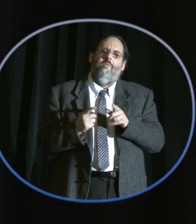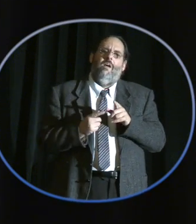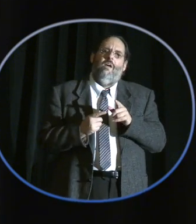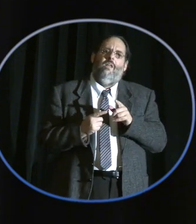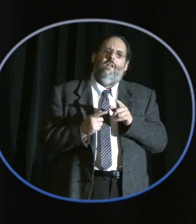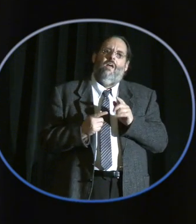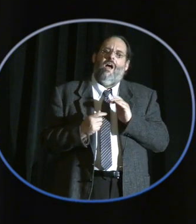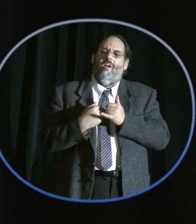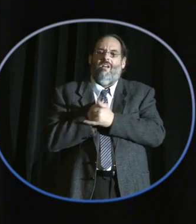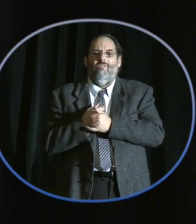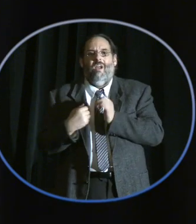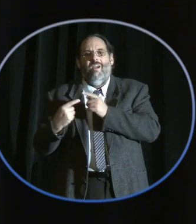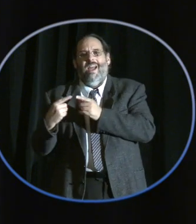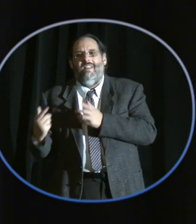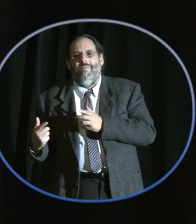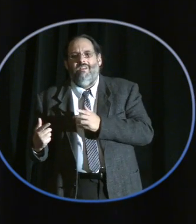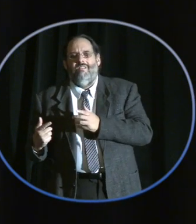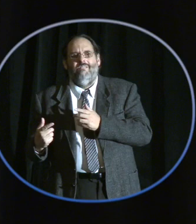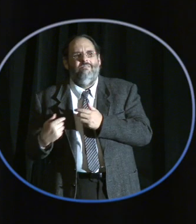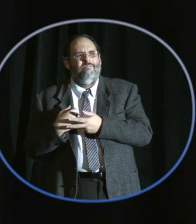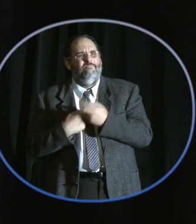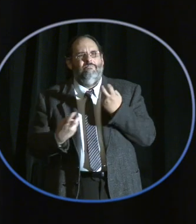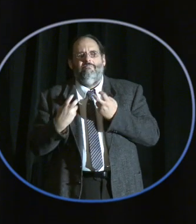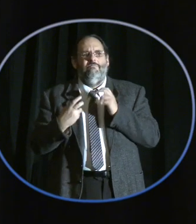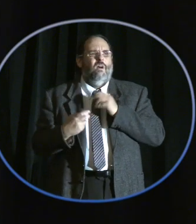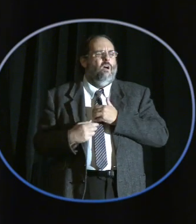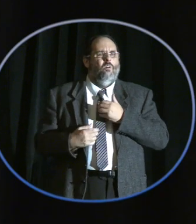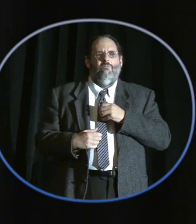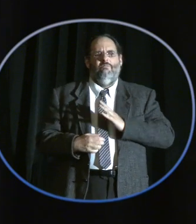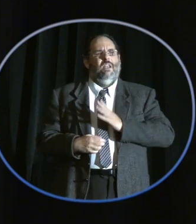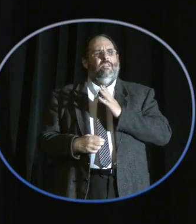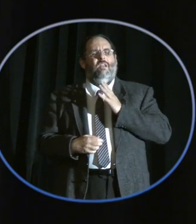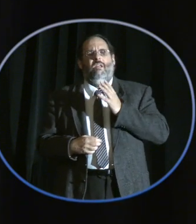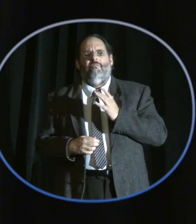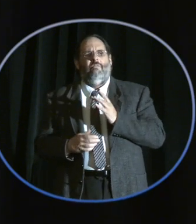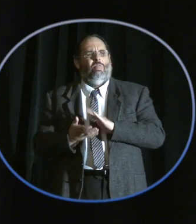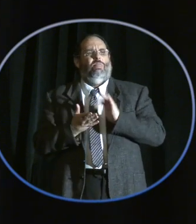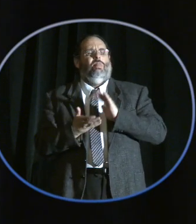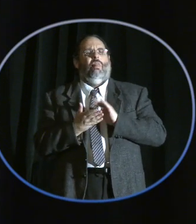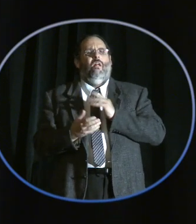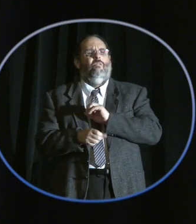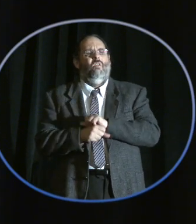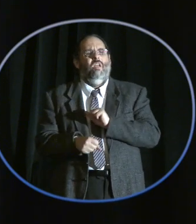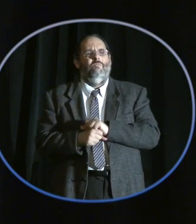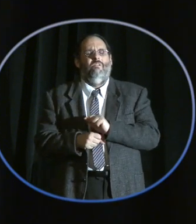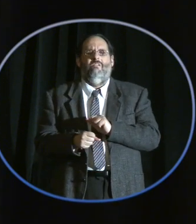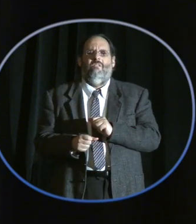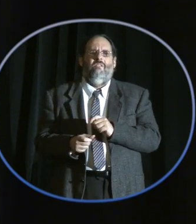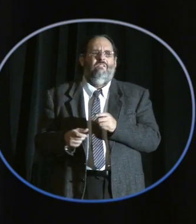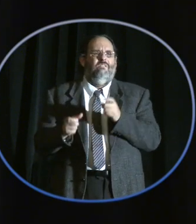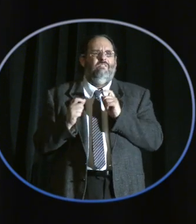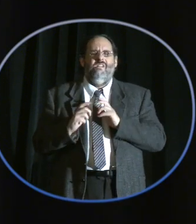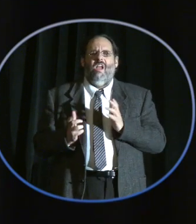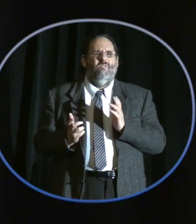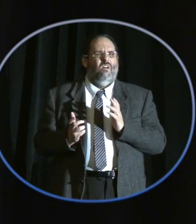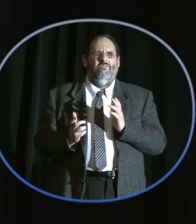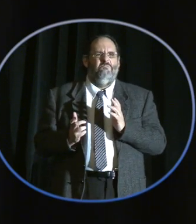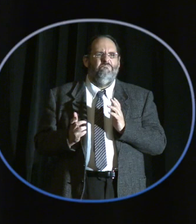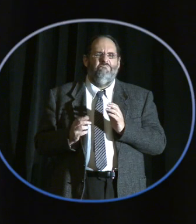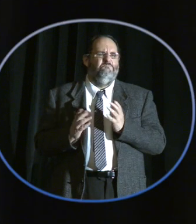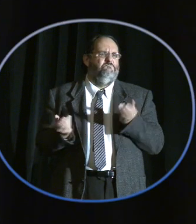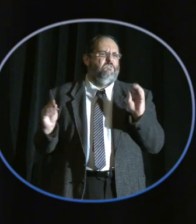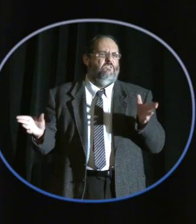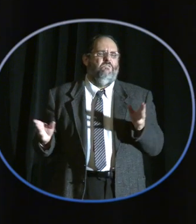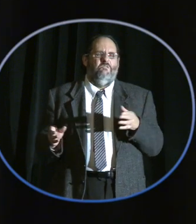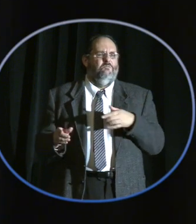is our country and our enemies who rob us of our dignity, exploit our labor, and make us very little above the rank of servant.